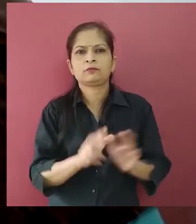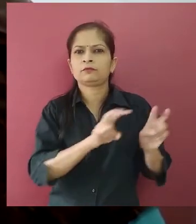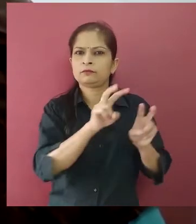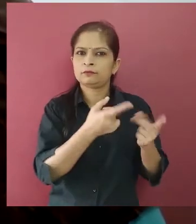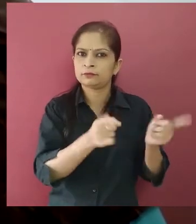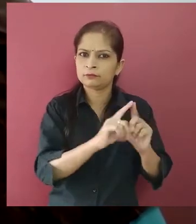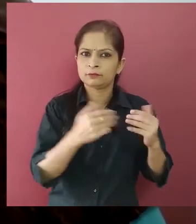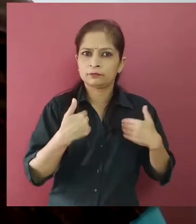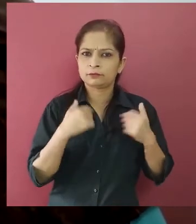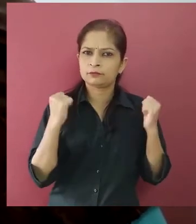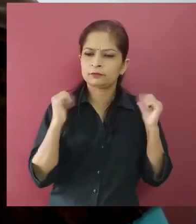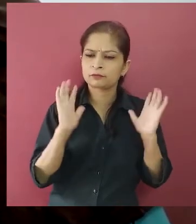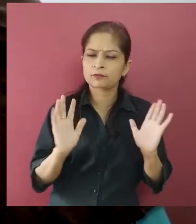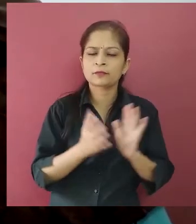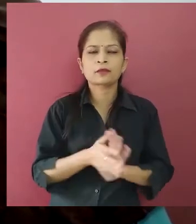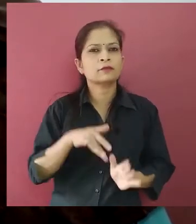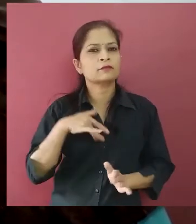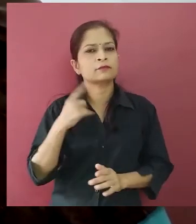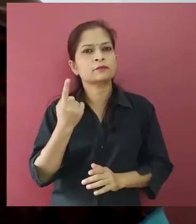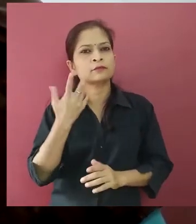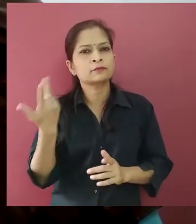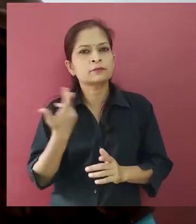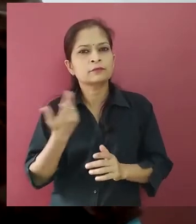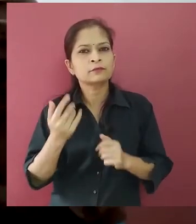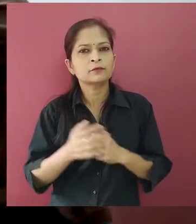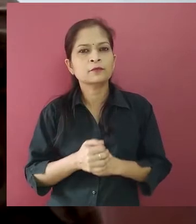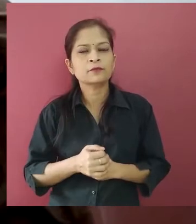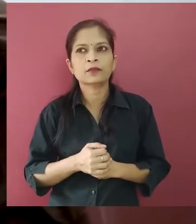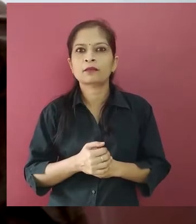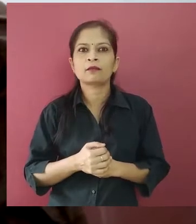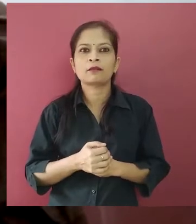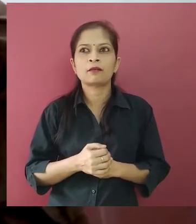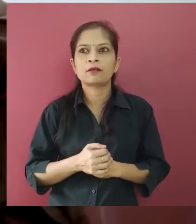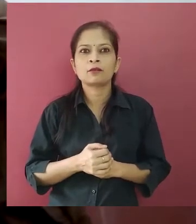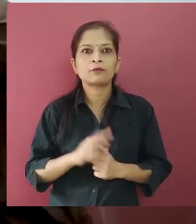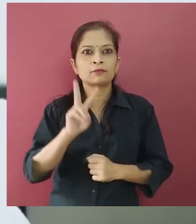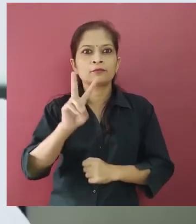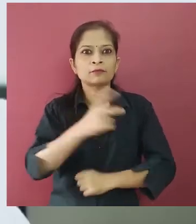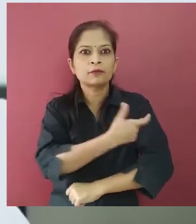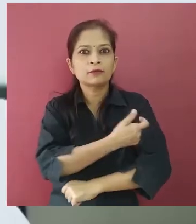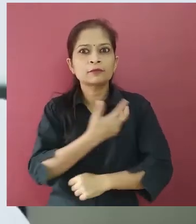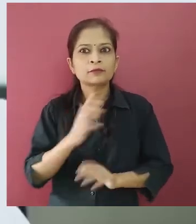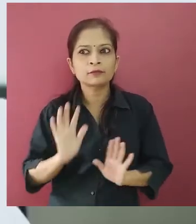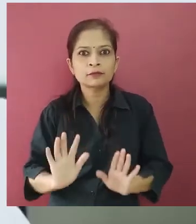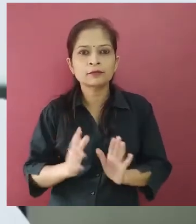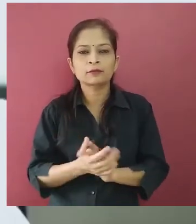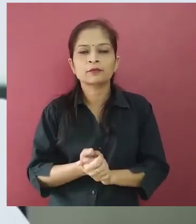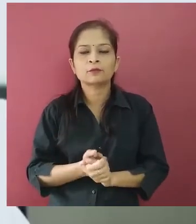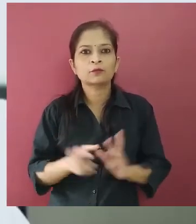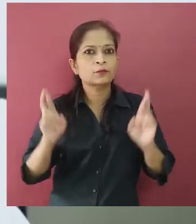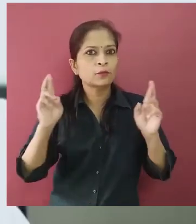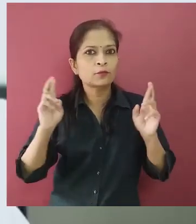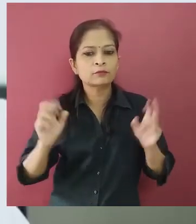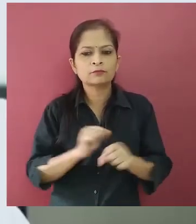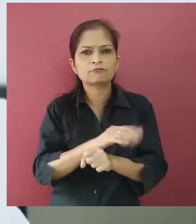was sitting in the observation room, the first feeling which came was of relief that something is there with which we had